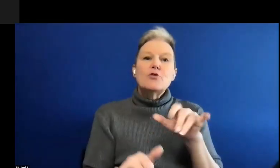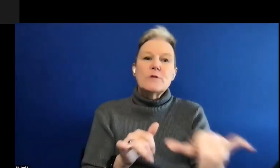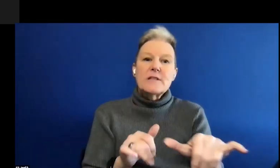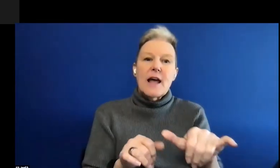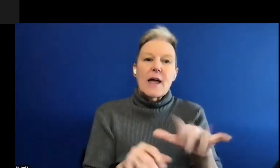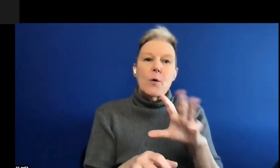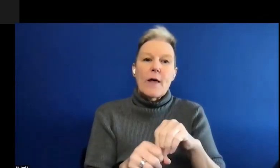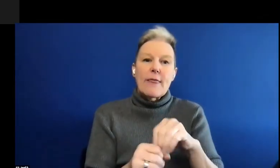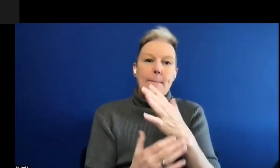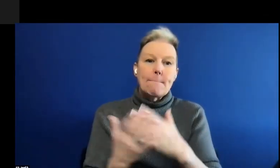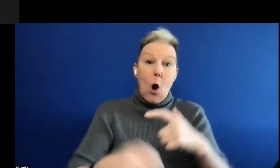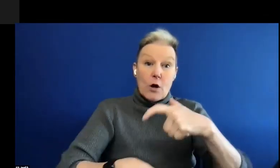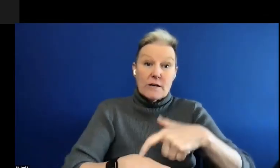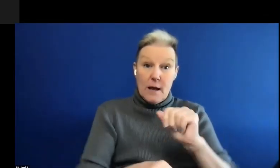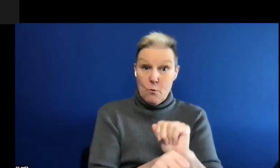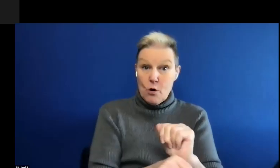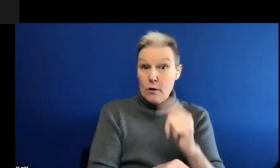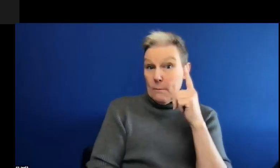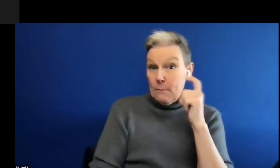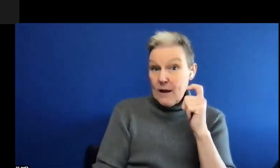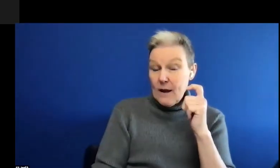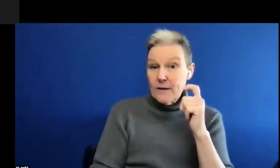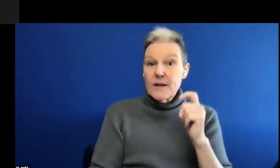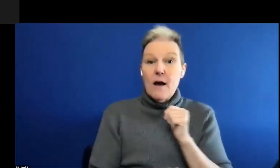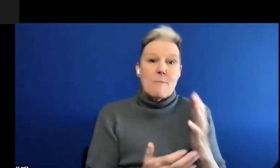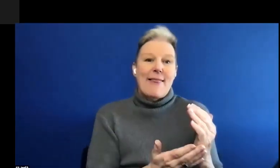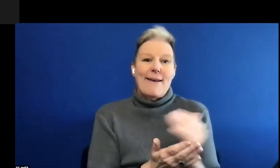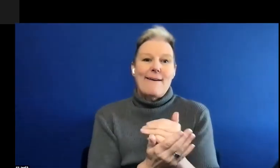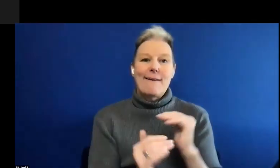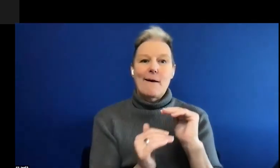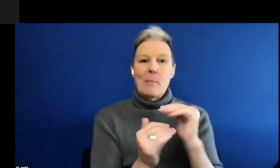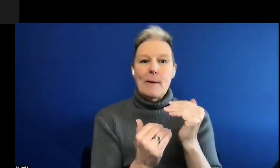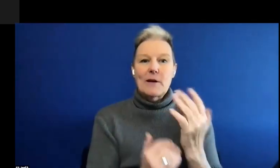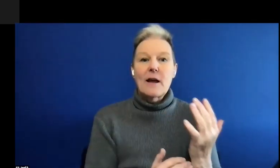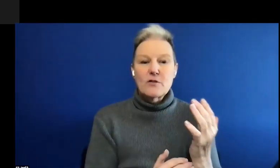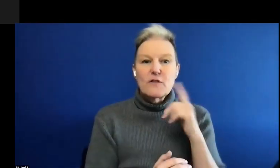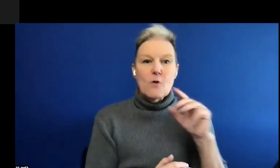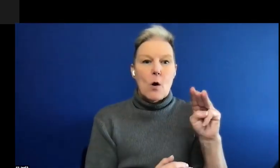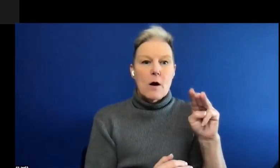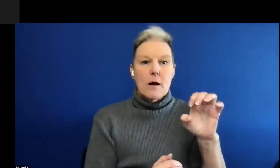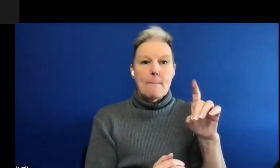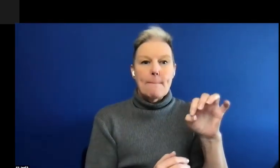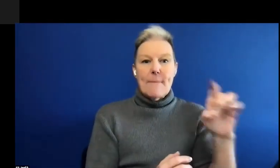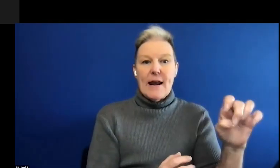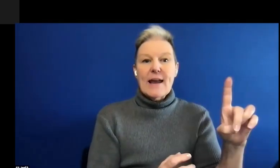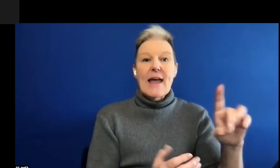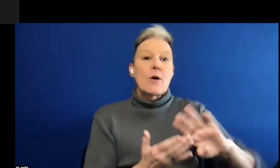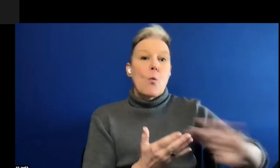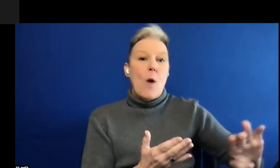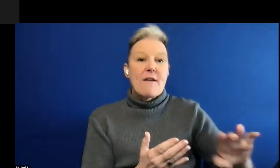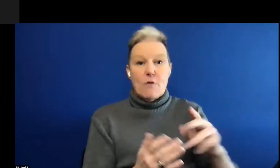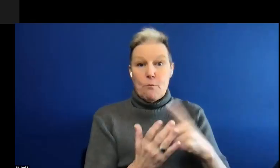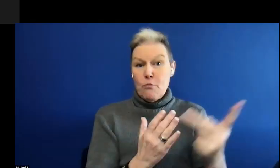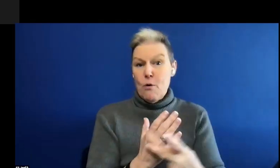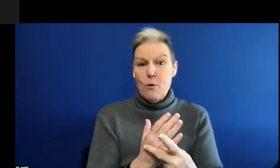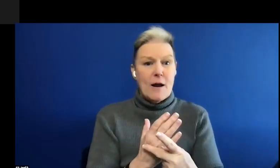work because of the income limitations of Medicaid waiver programs. And I don't